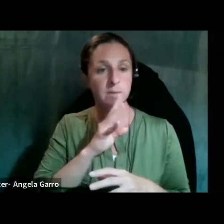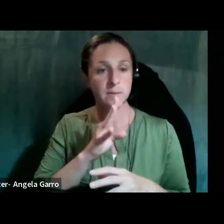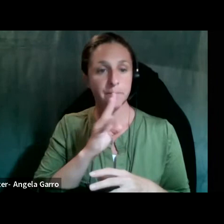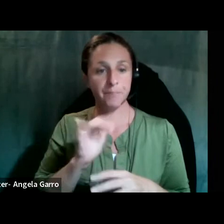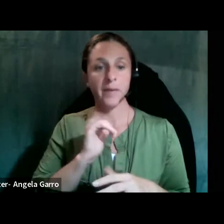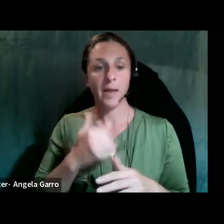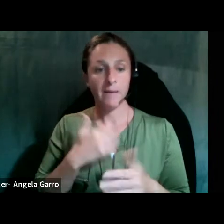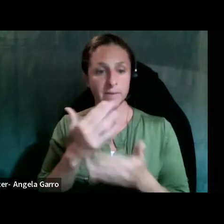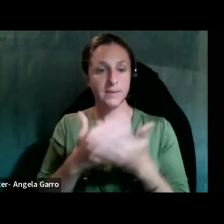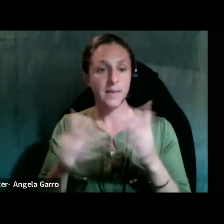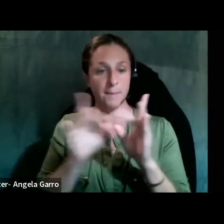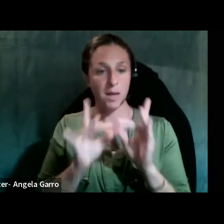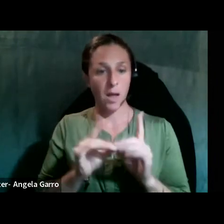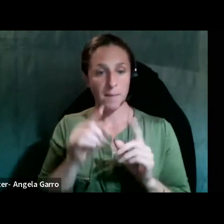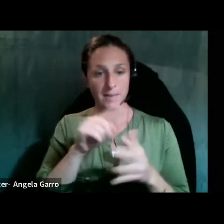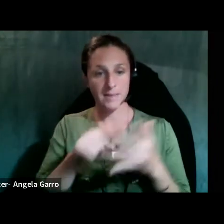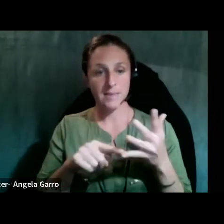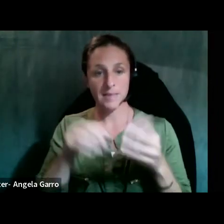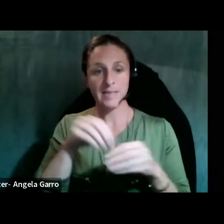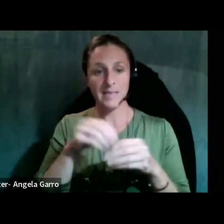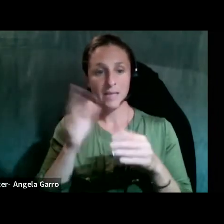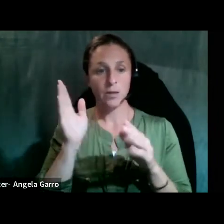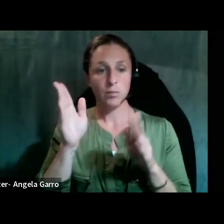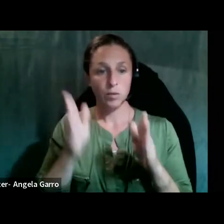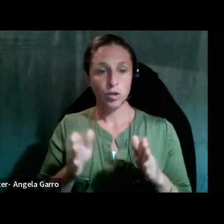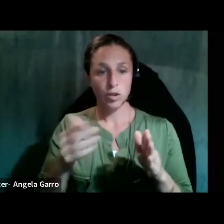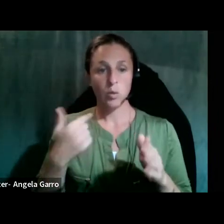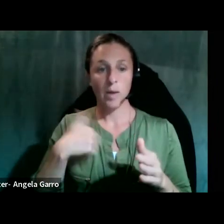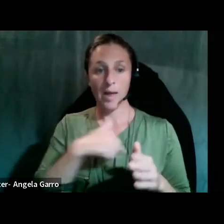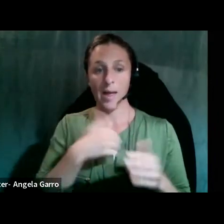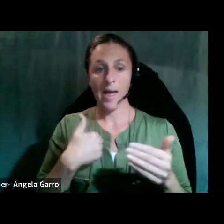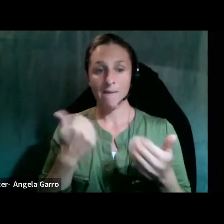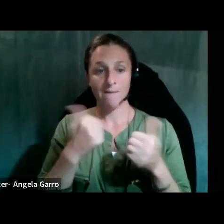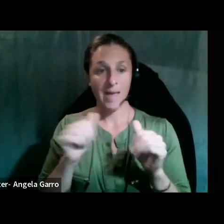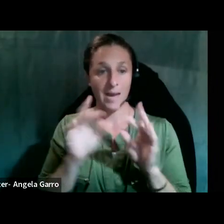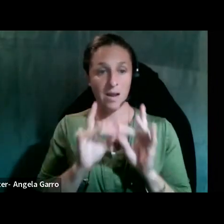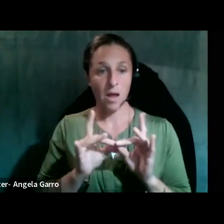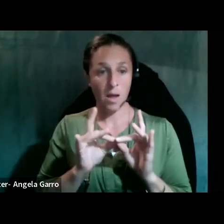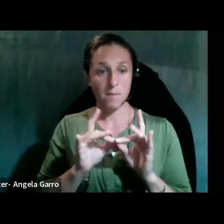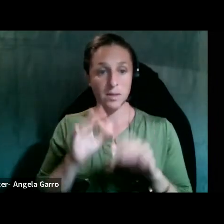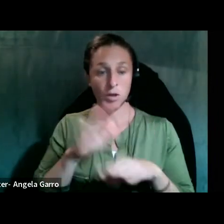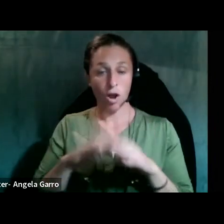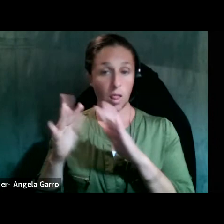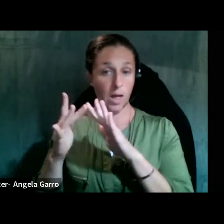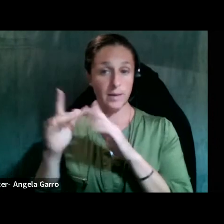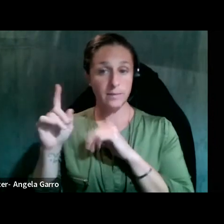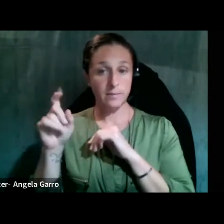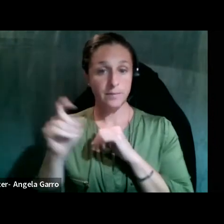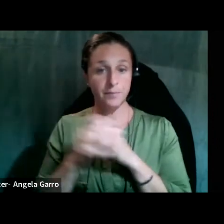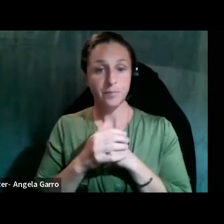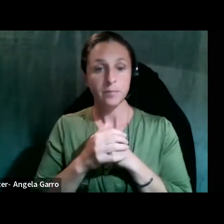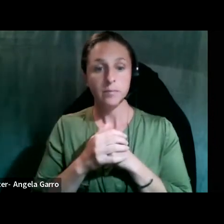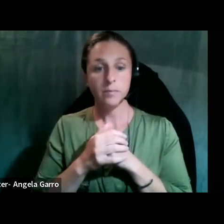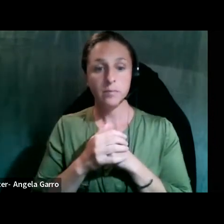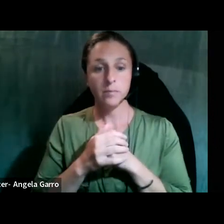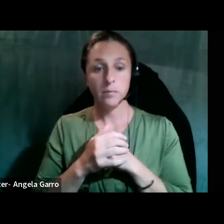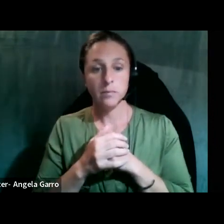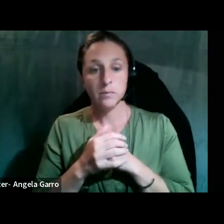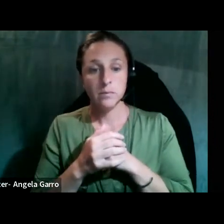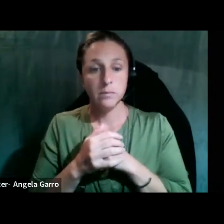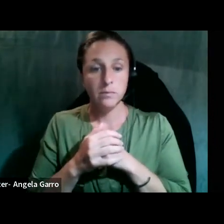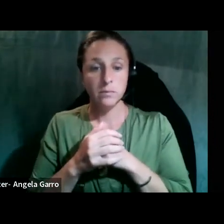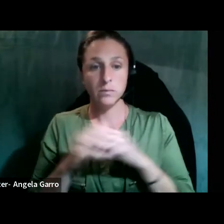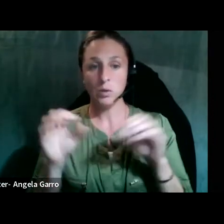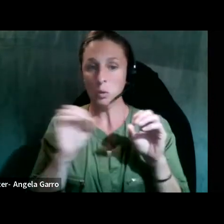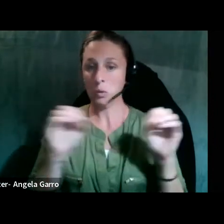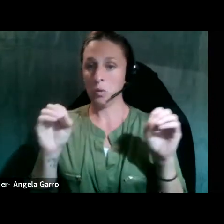some comments in person. Do we have any comments online? There are no online